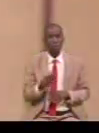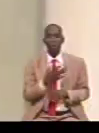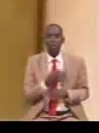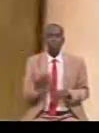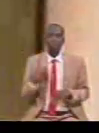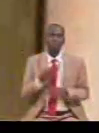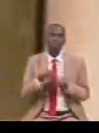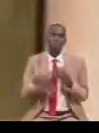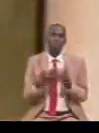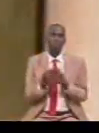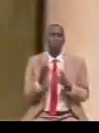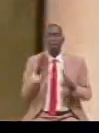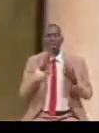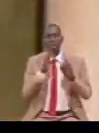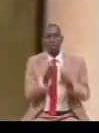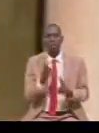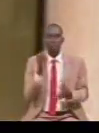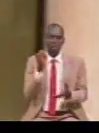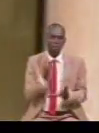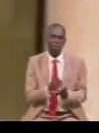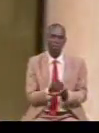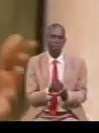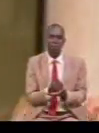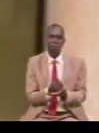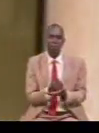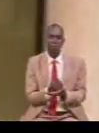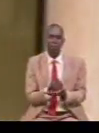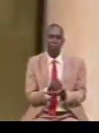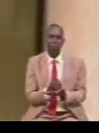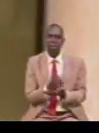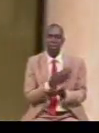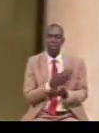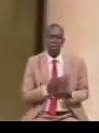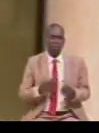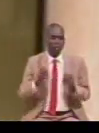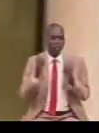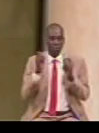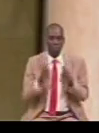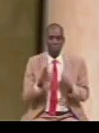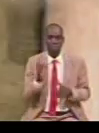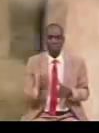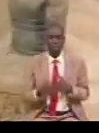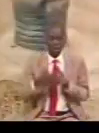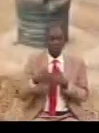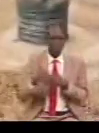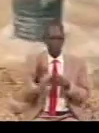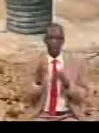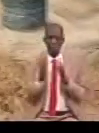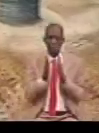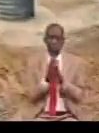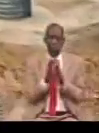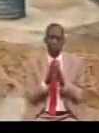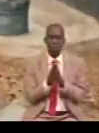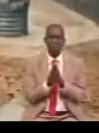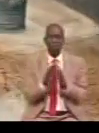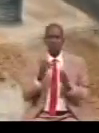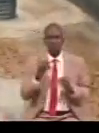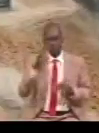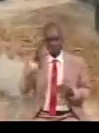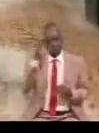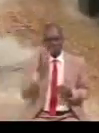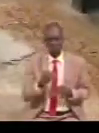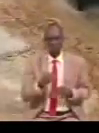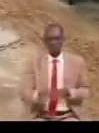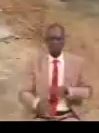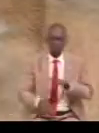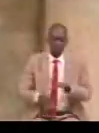amen. Your call, Jesus, you know. Immediately we stepped out after the prayer, Fifi's walking changed